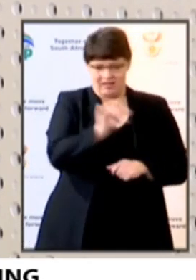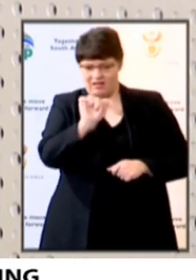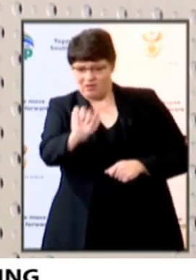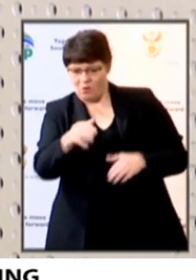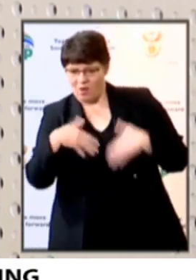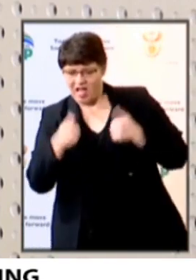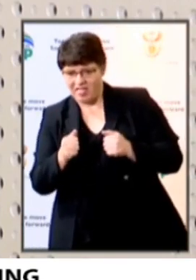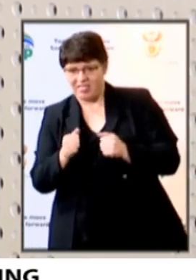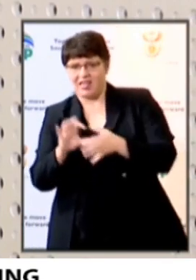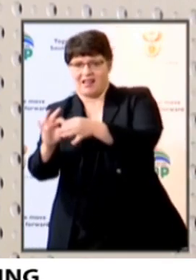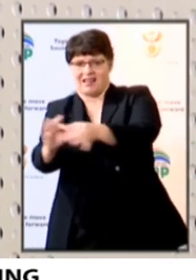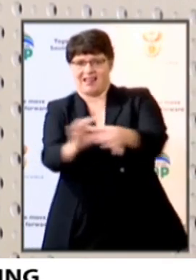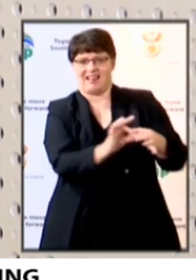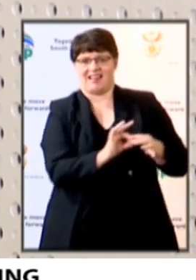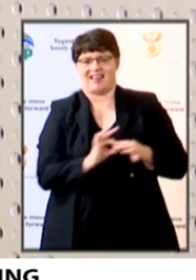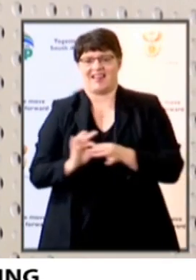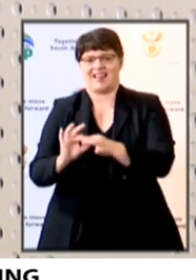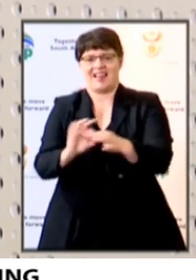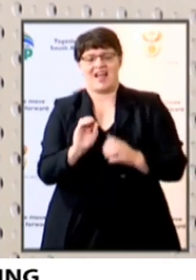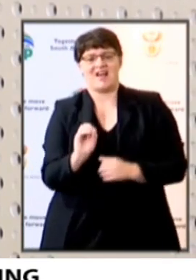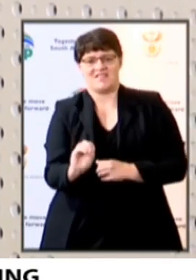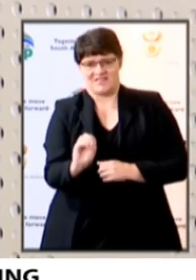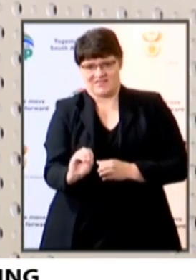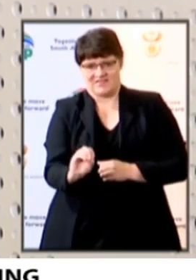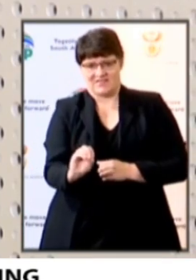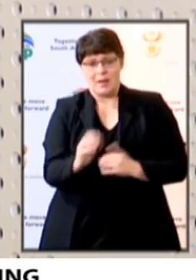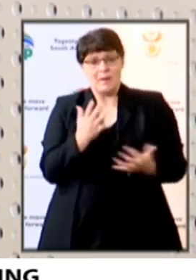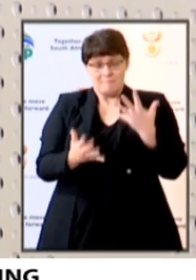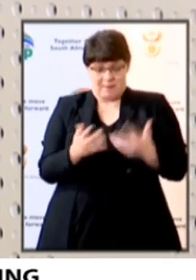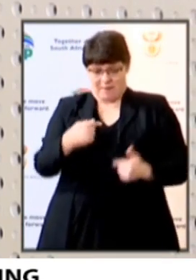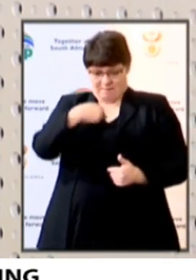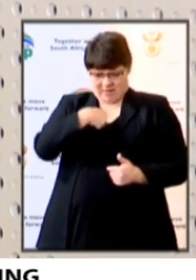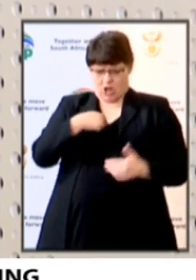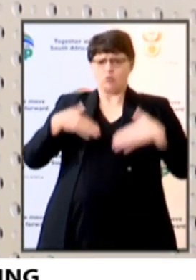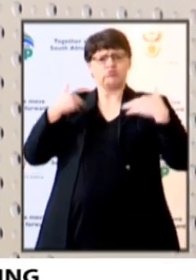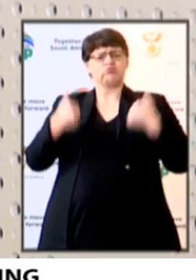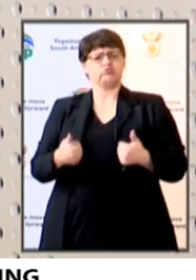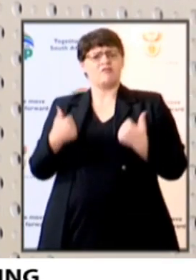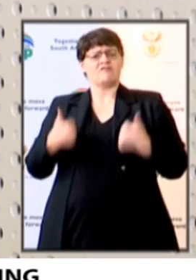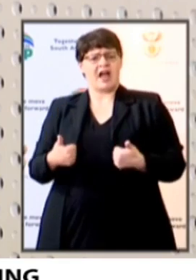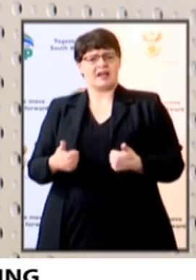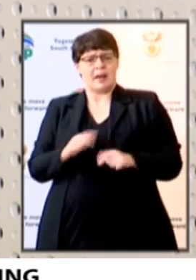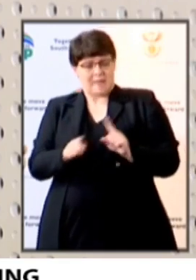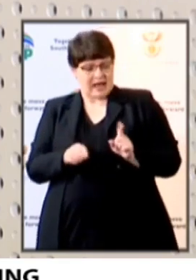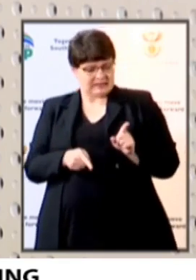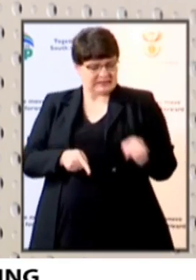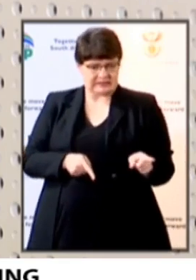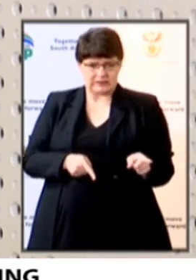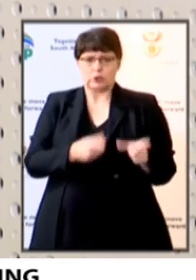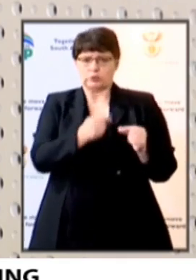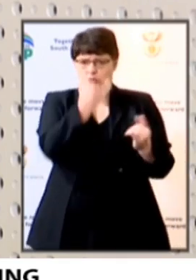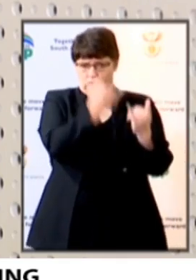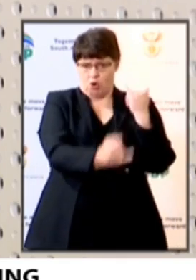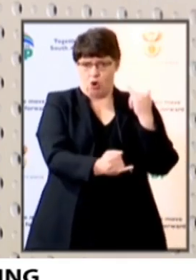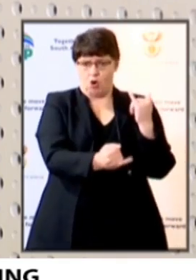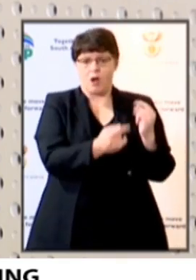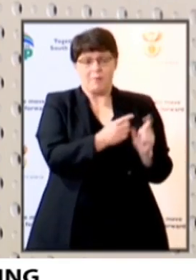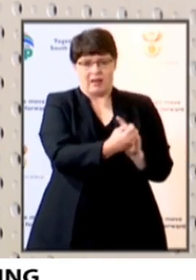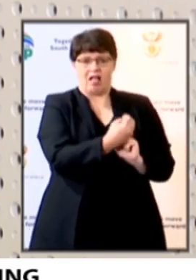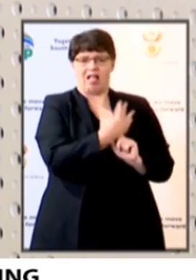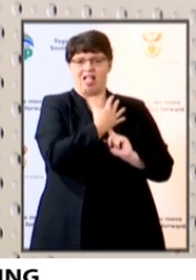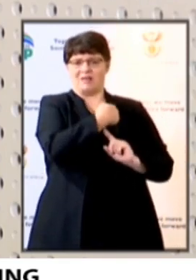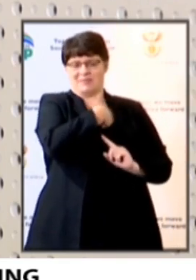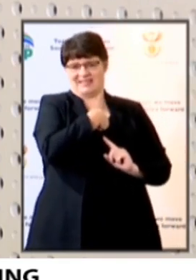your own health. What you do, you may affect other people's health. So this epidemic is showing